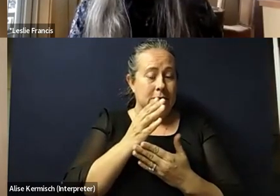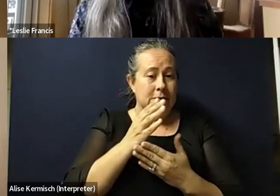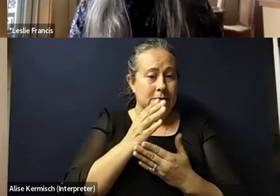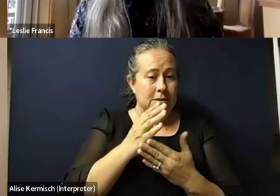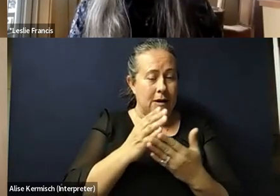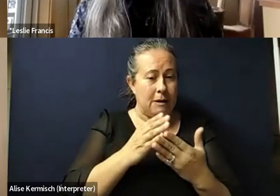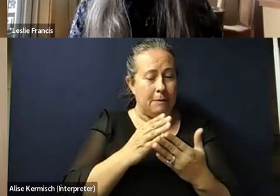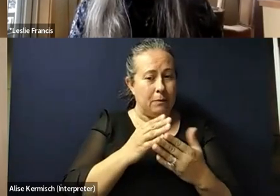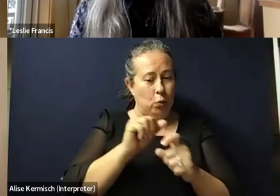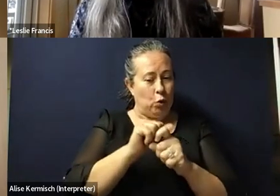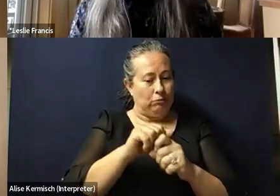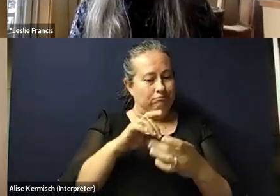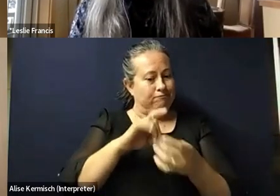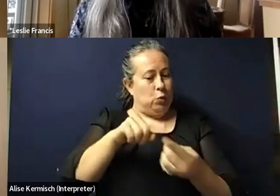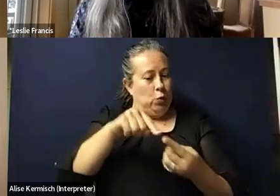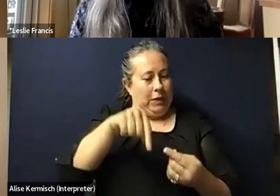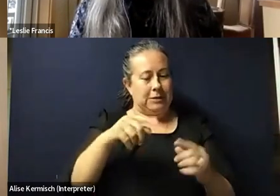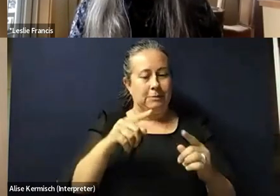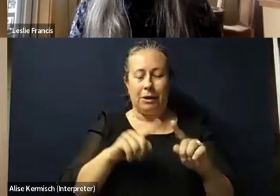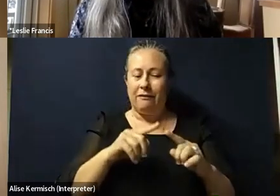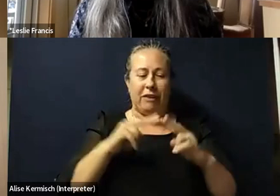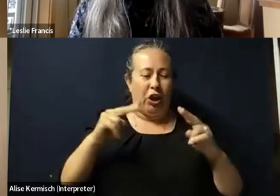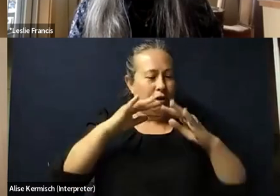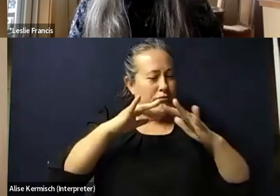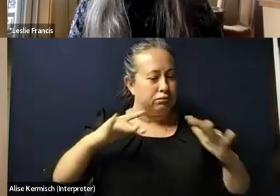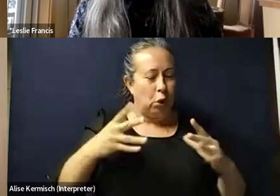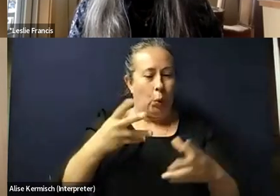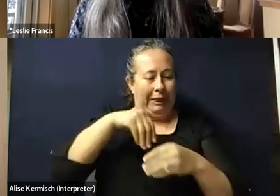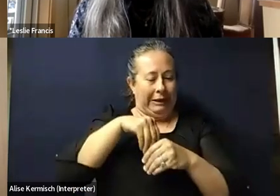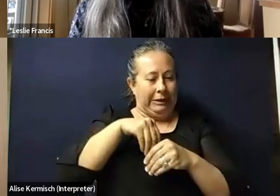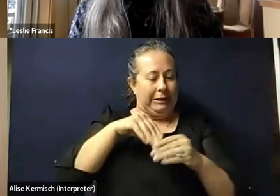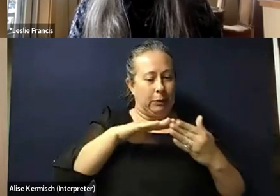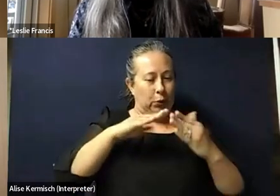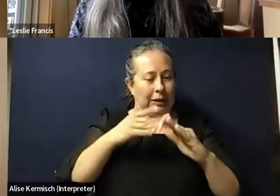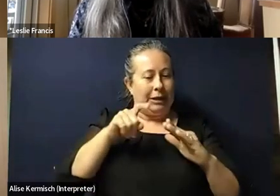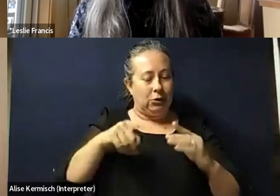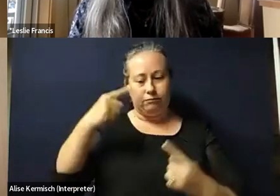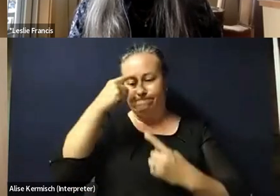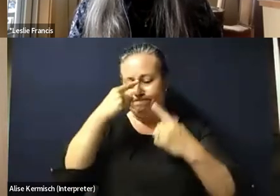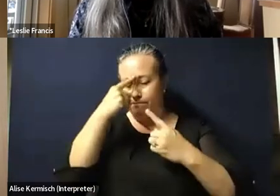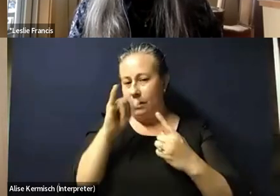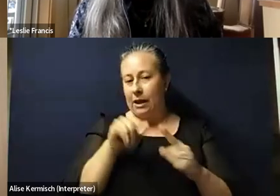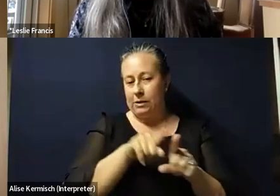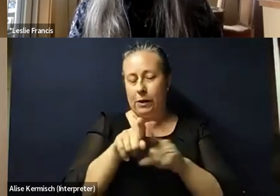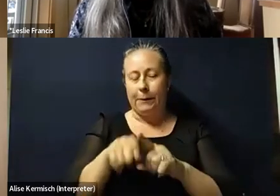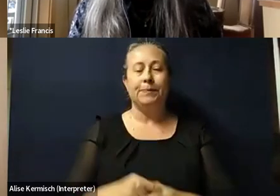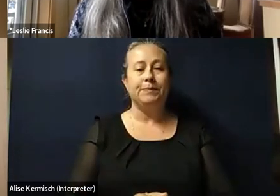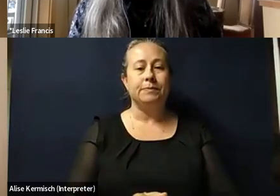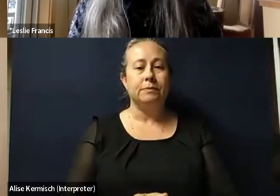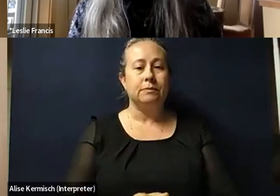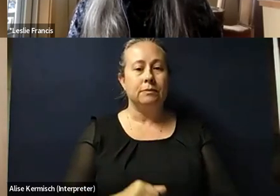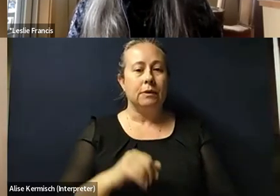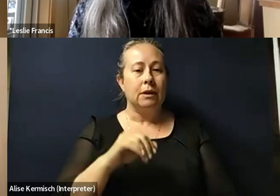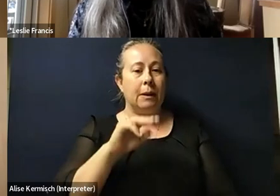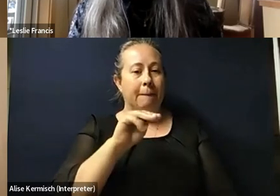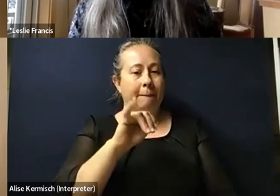But it's very diverse from within. And I think we have to take that into account as well. Yeah, I